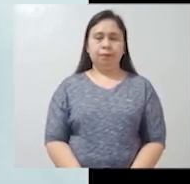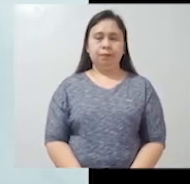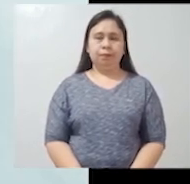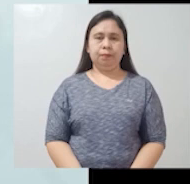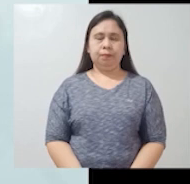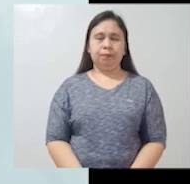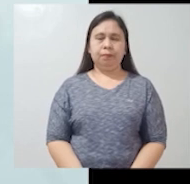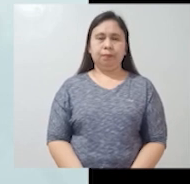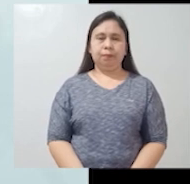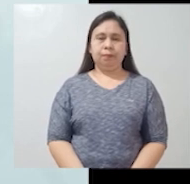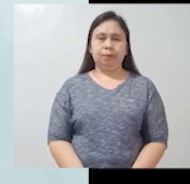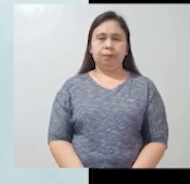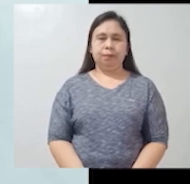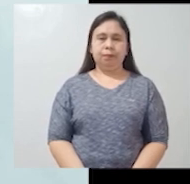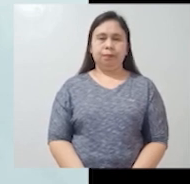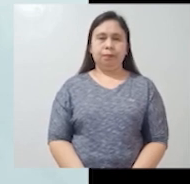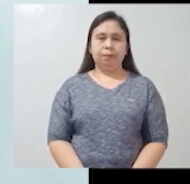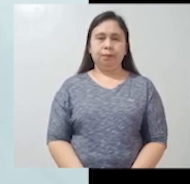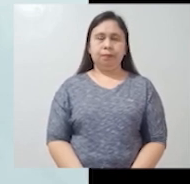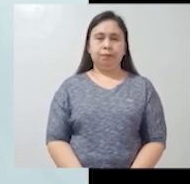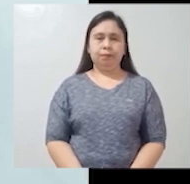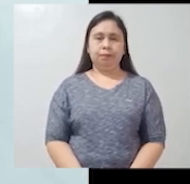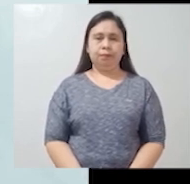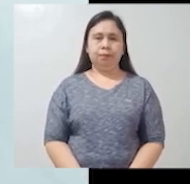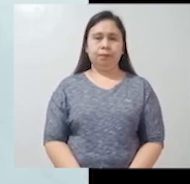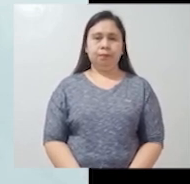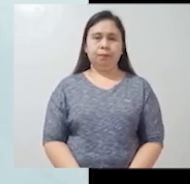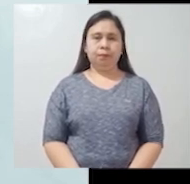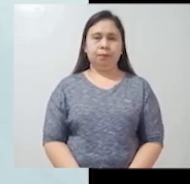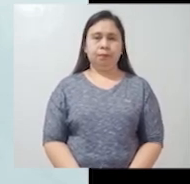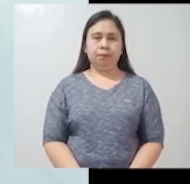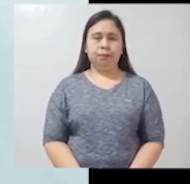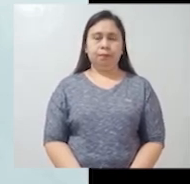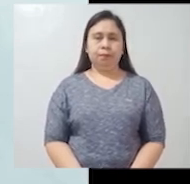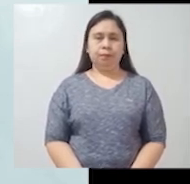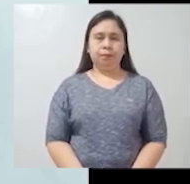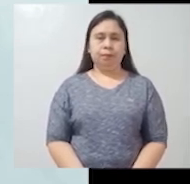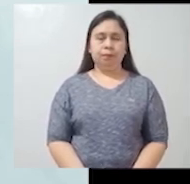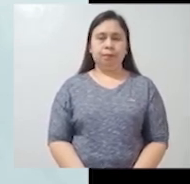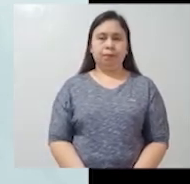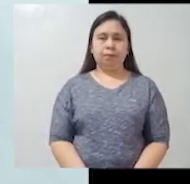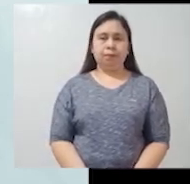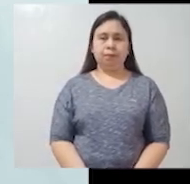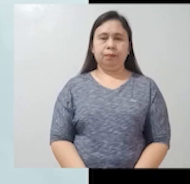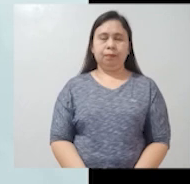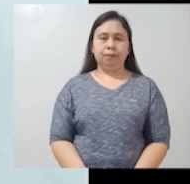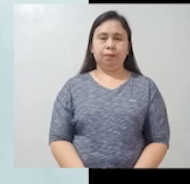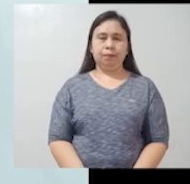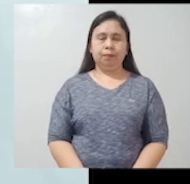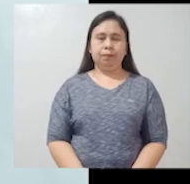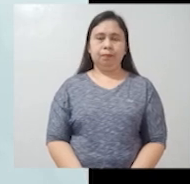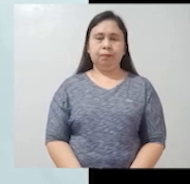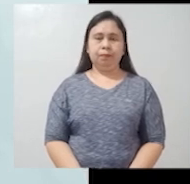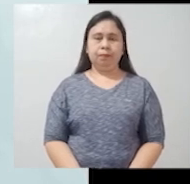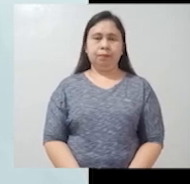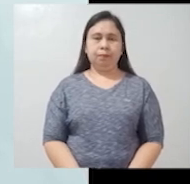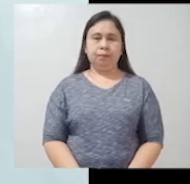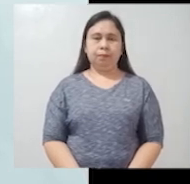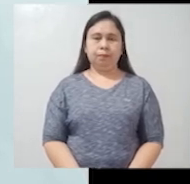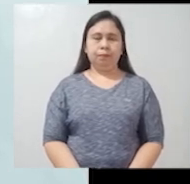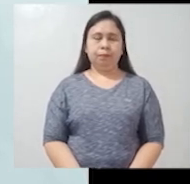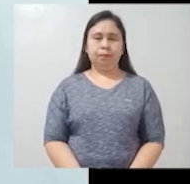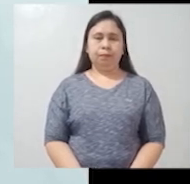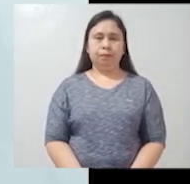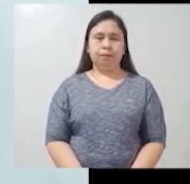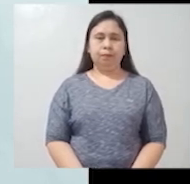To understand about the three states of matter, let us take the example